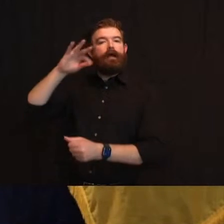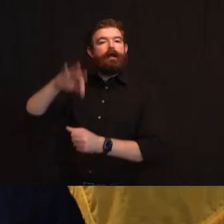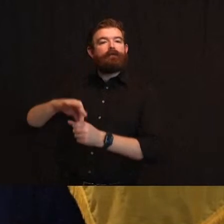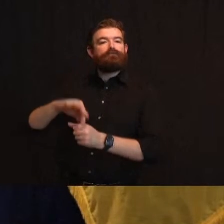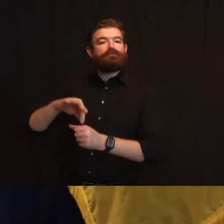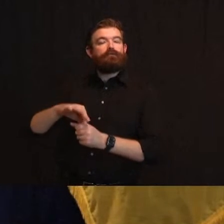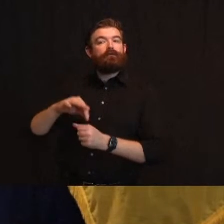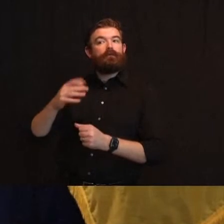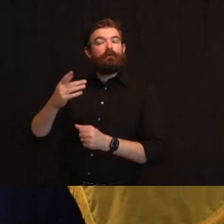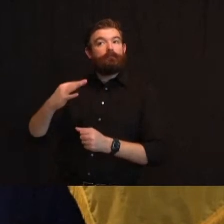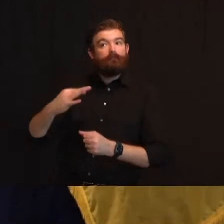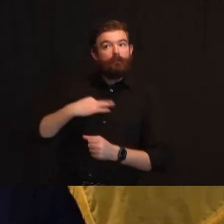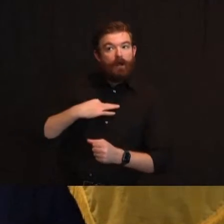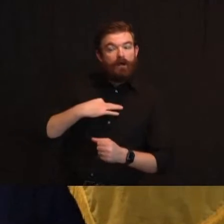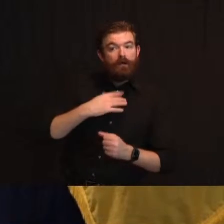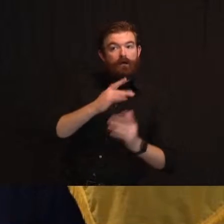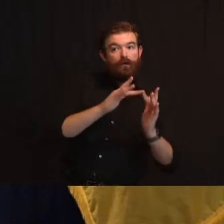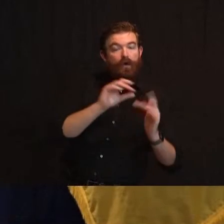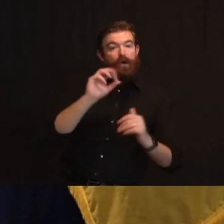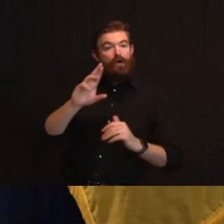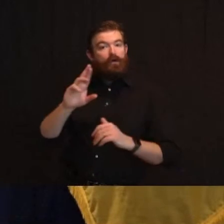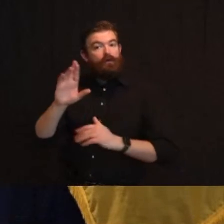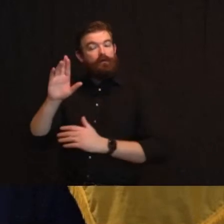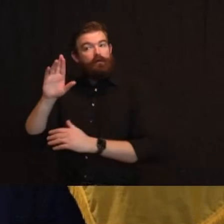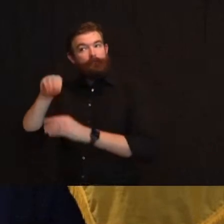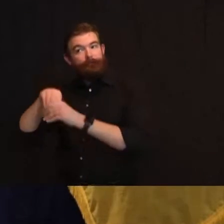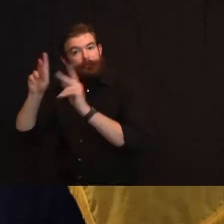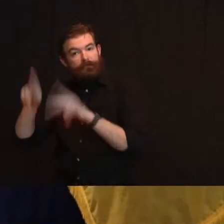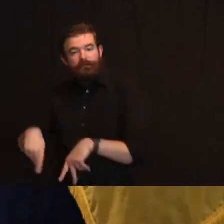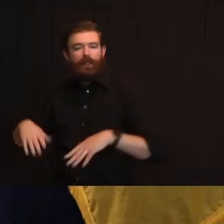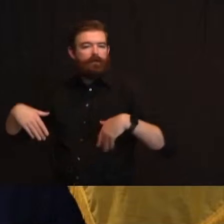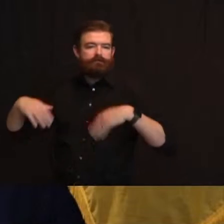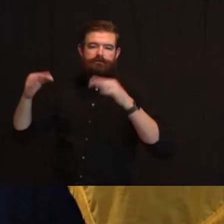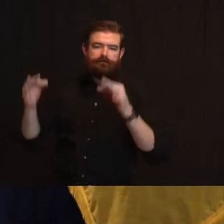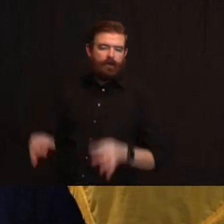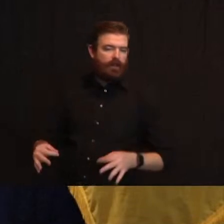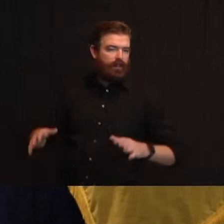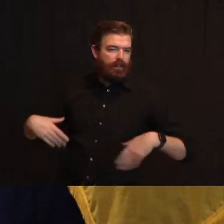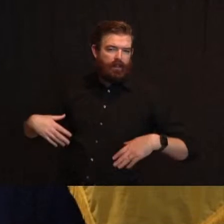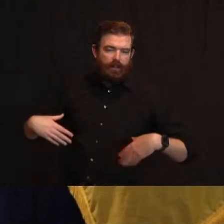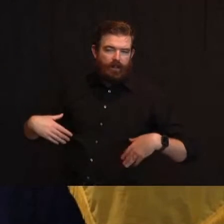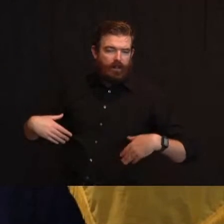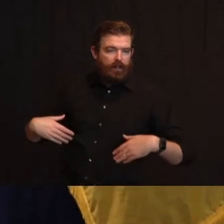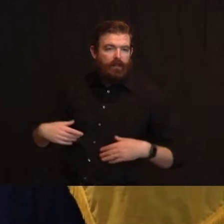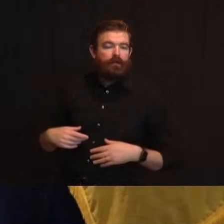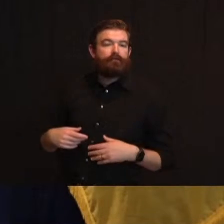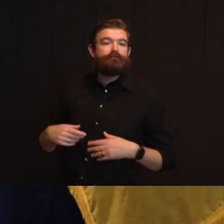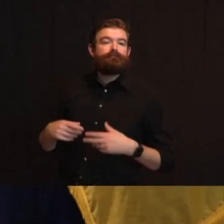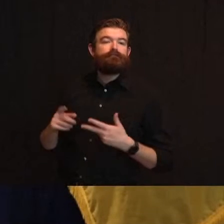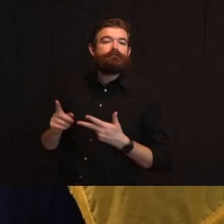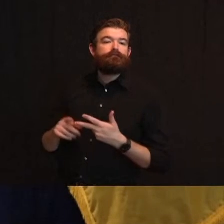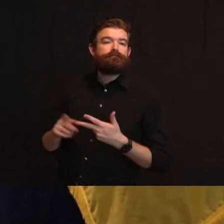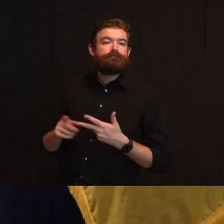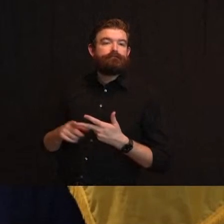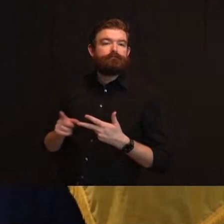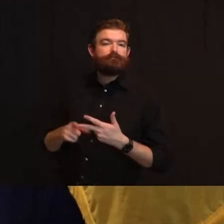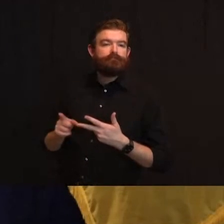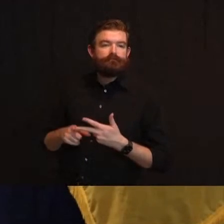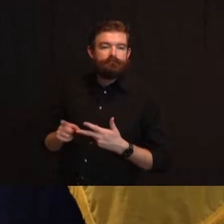the sooner a date is, so you asked me about reorgs in January or February. What's going on in February, March, Brennan?